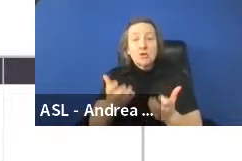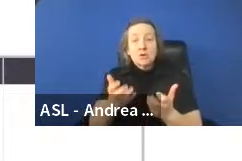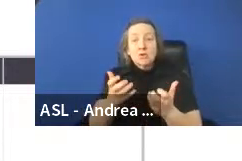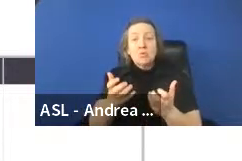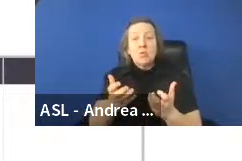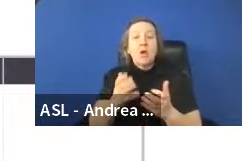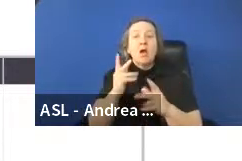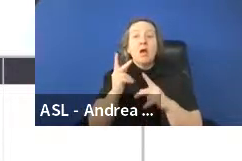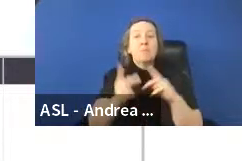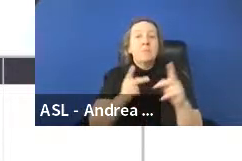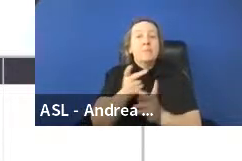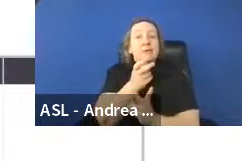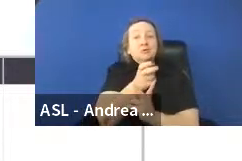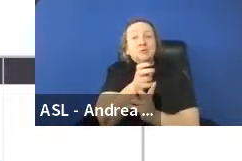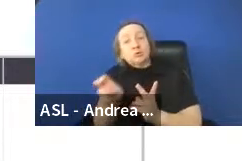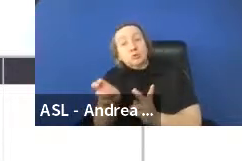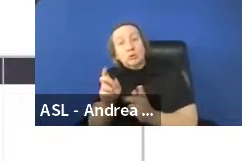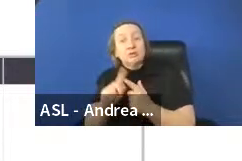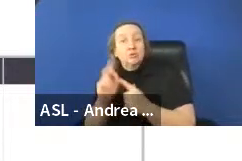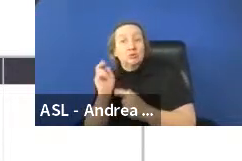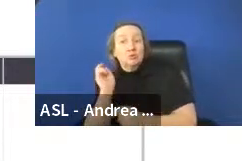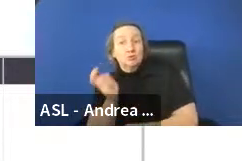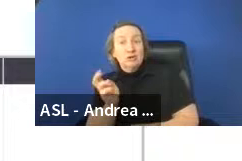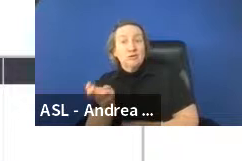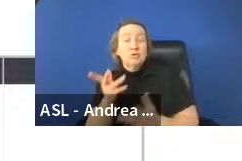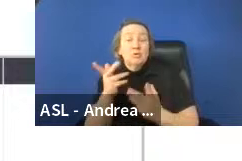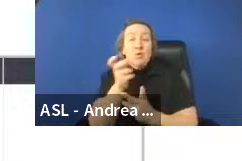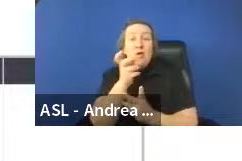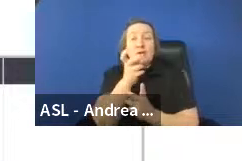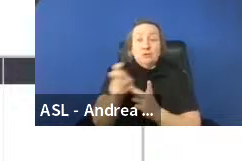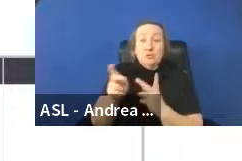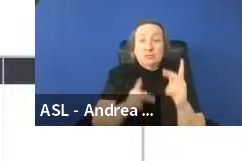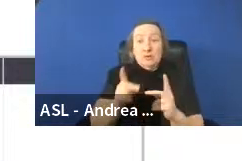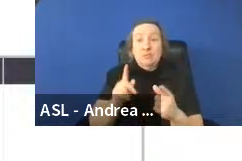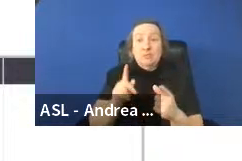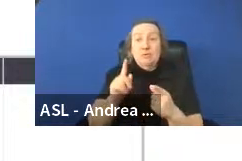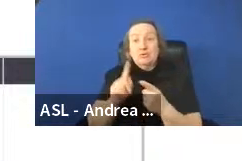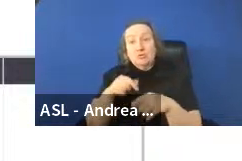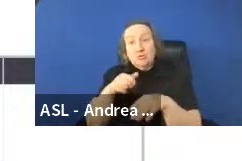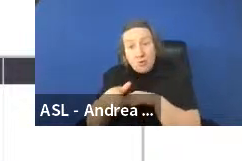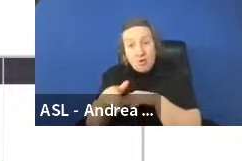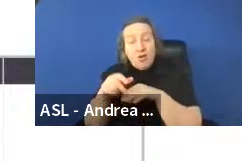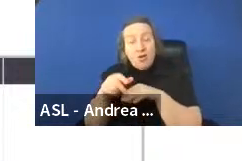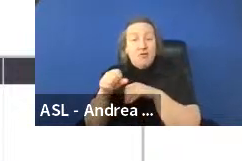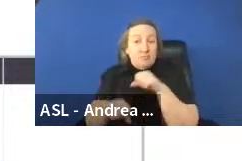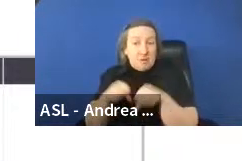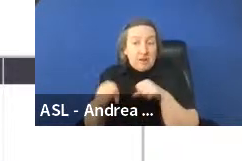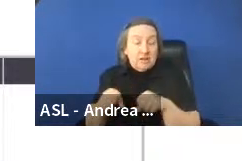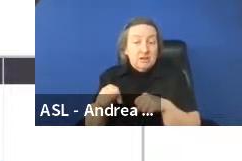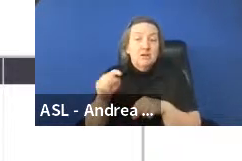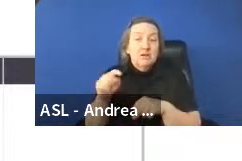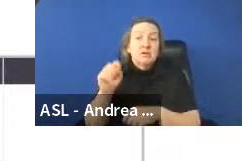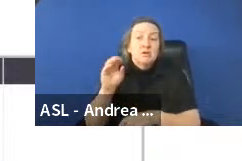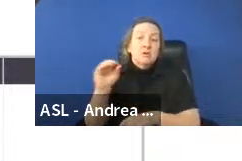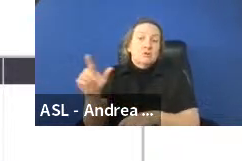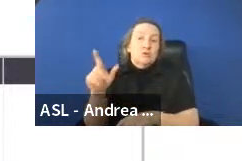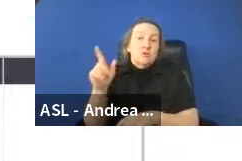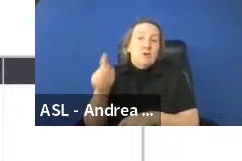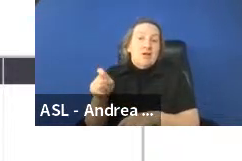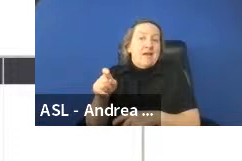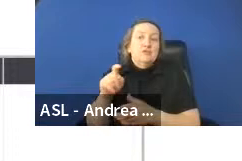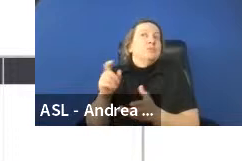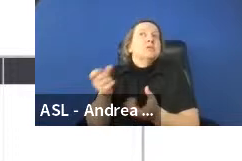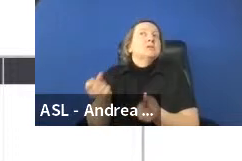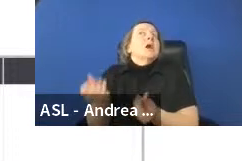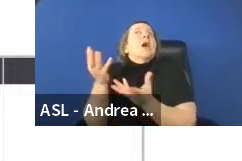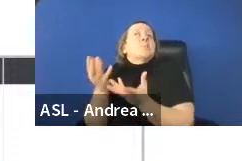of people to transit, if you want to move a certain number of people to walking and biking, the toll is going to have to be X.